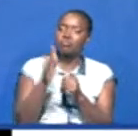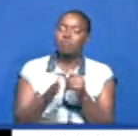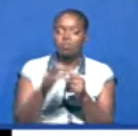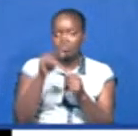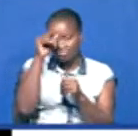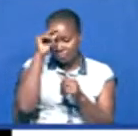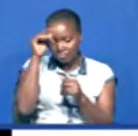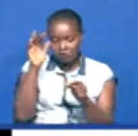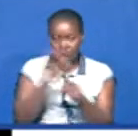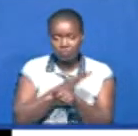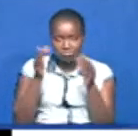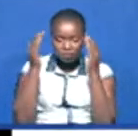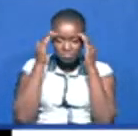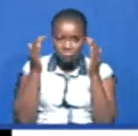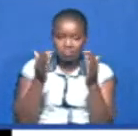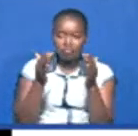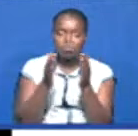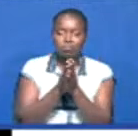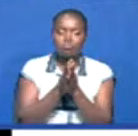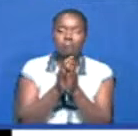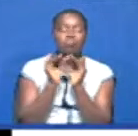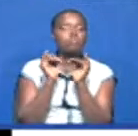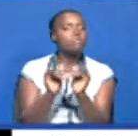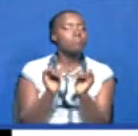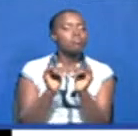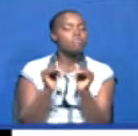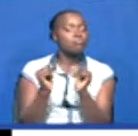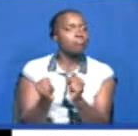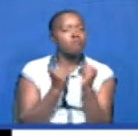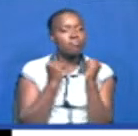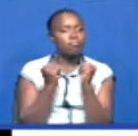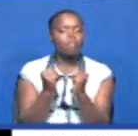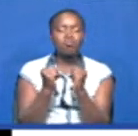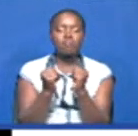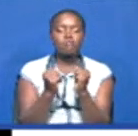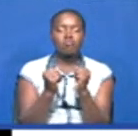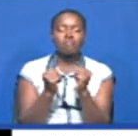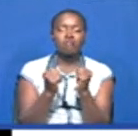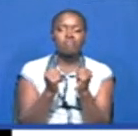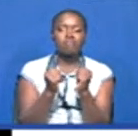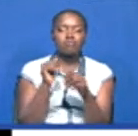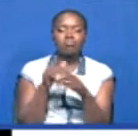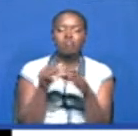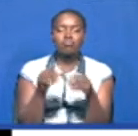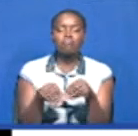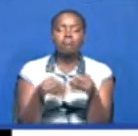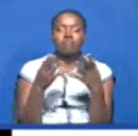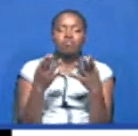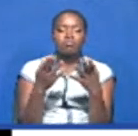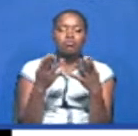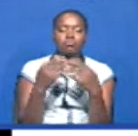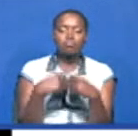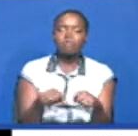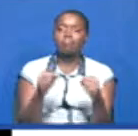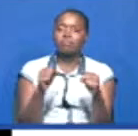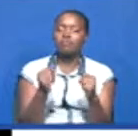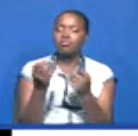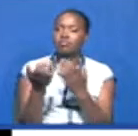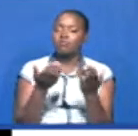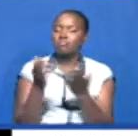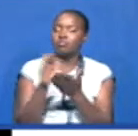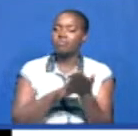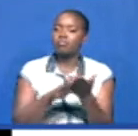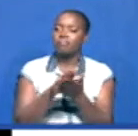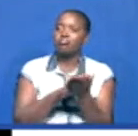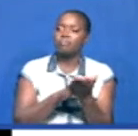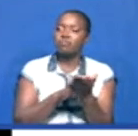committed and has remained steadfast in providing an enabling business environment